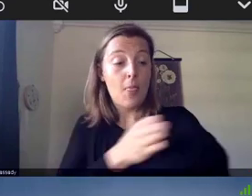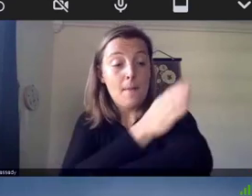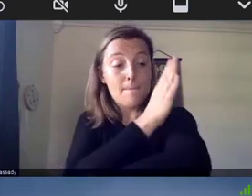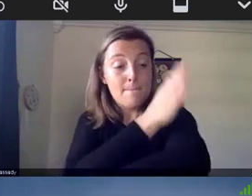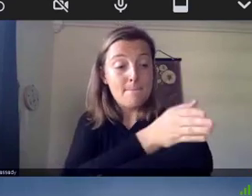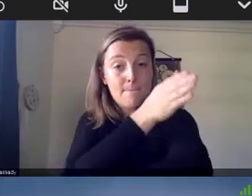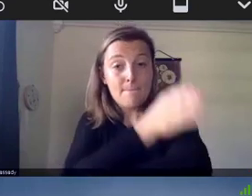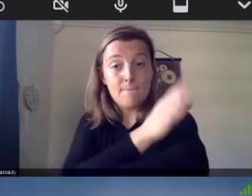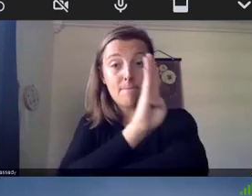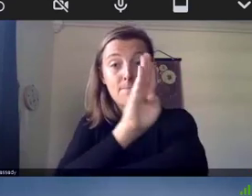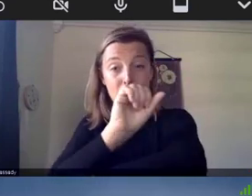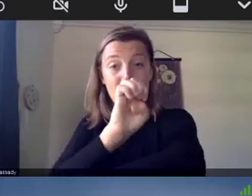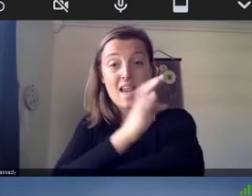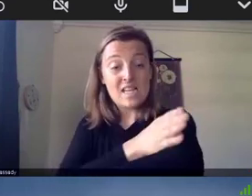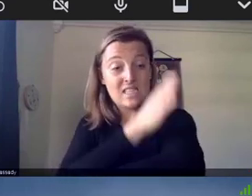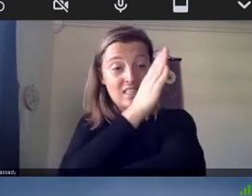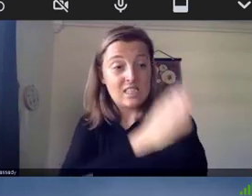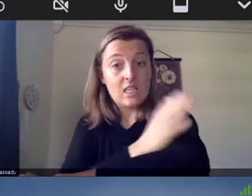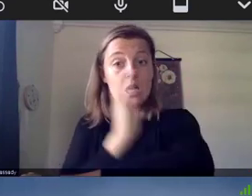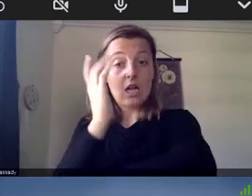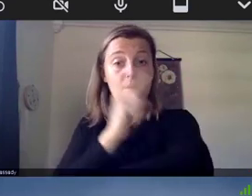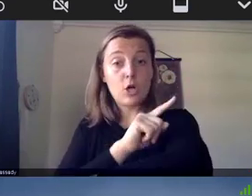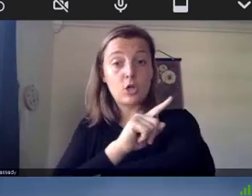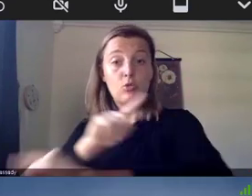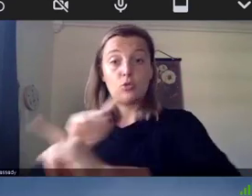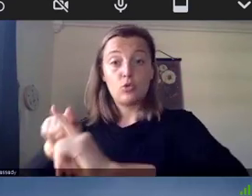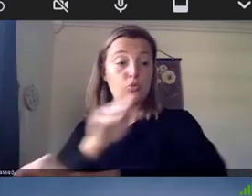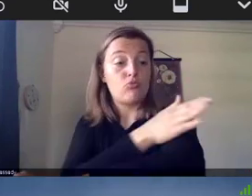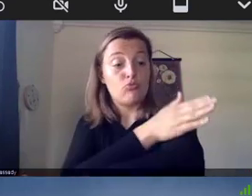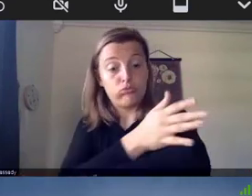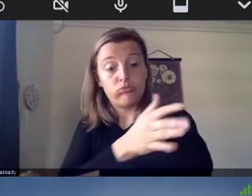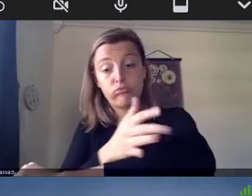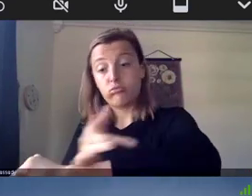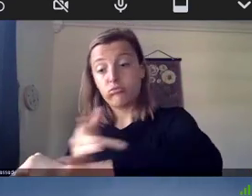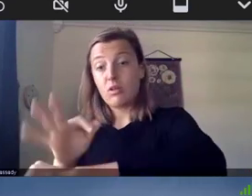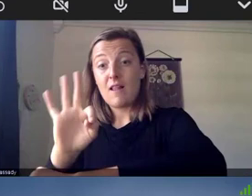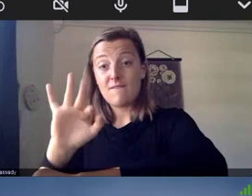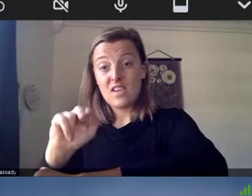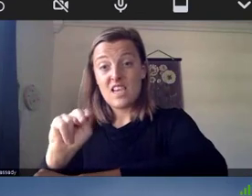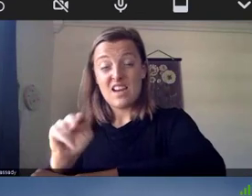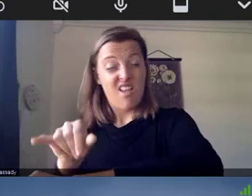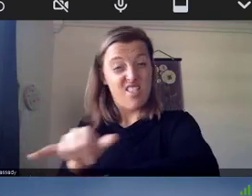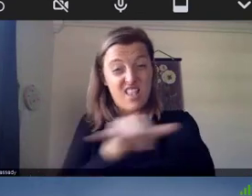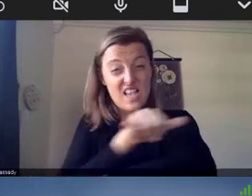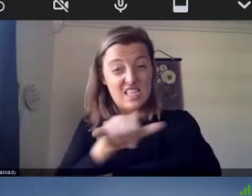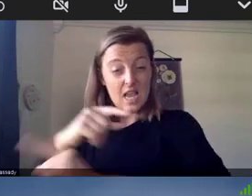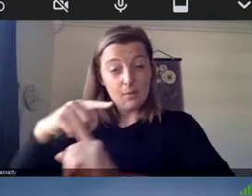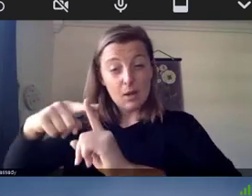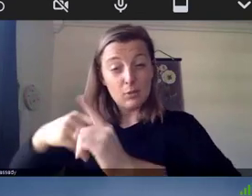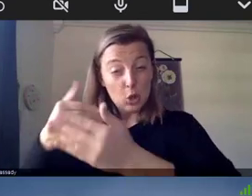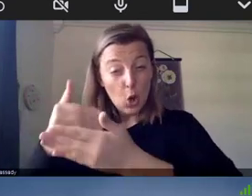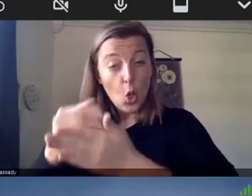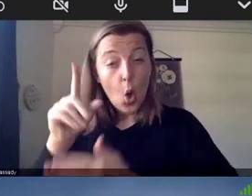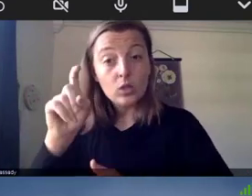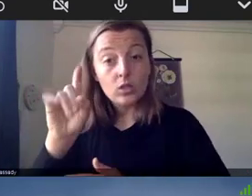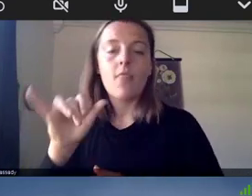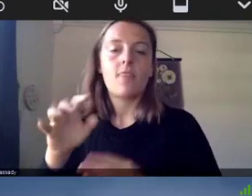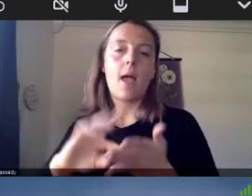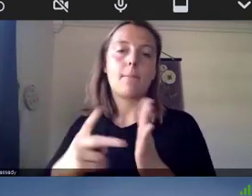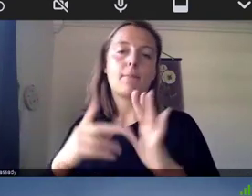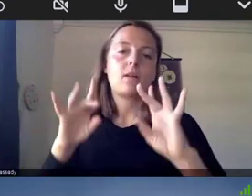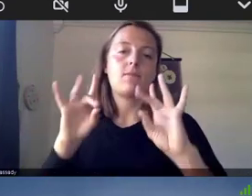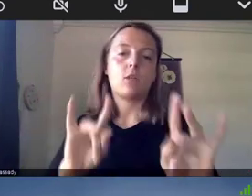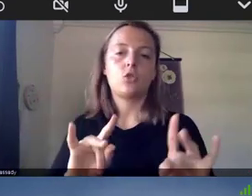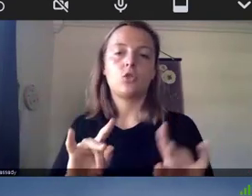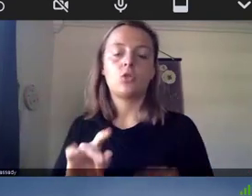Fin effectiveness is comparing the amount of, so that fin efficiency is always going to be less than one. So the fin